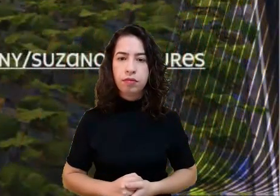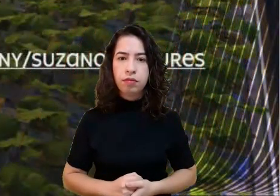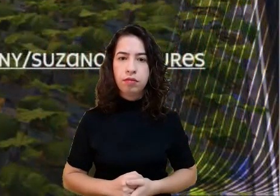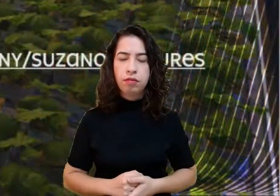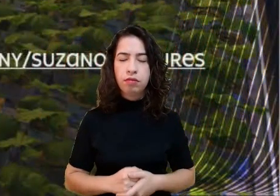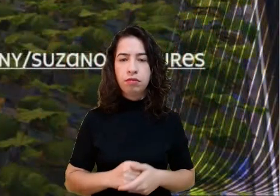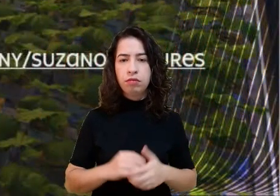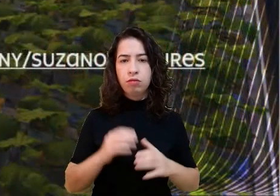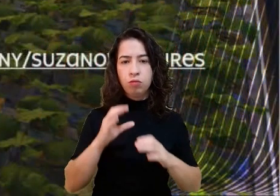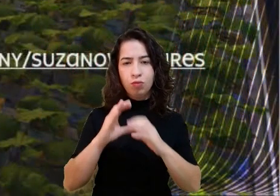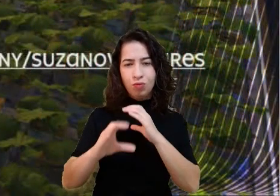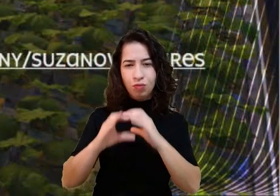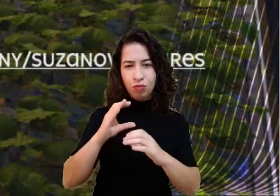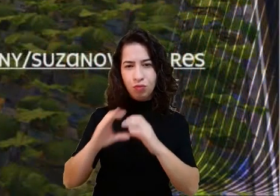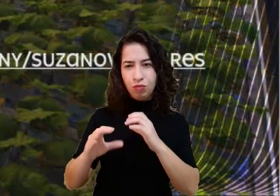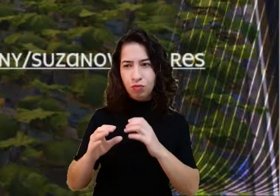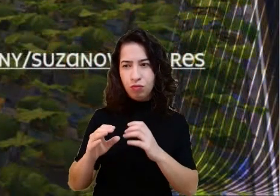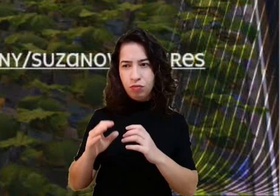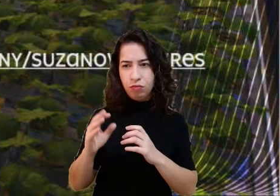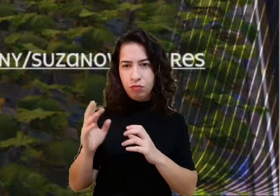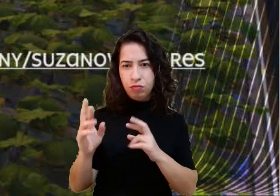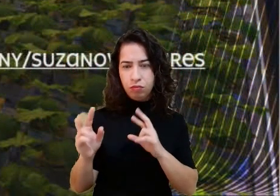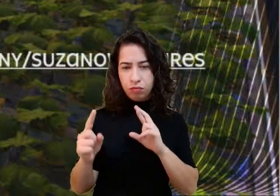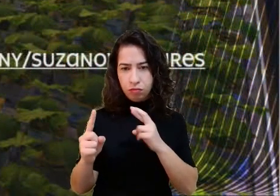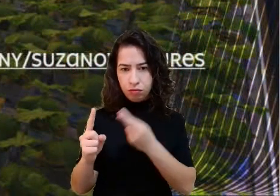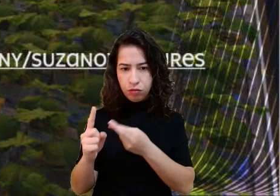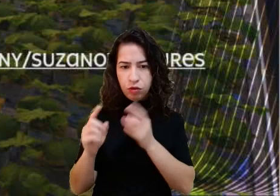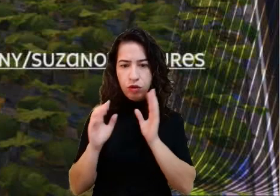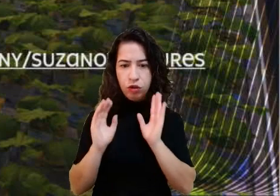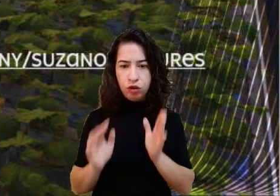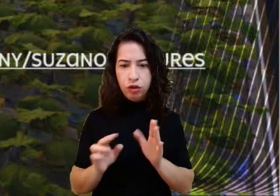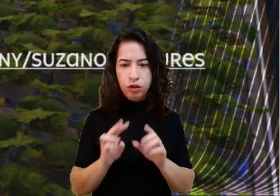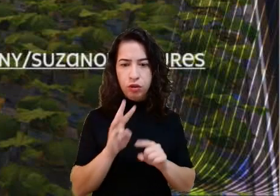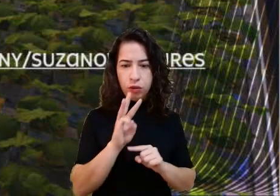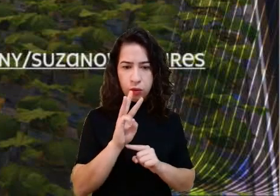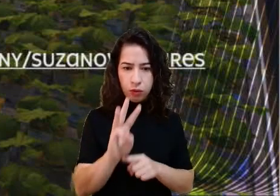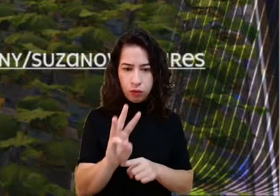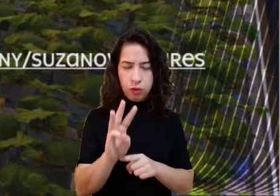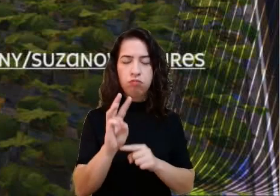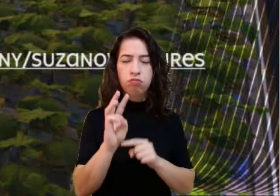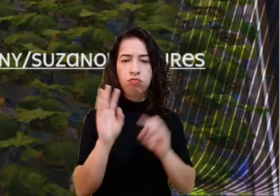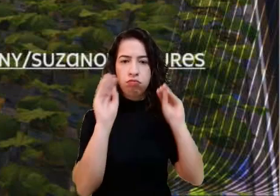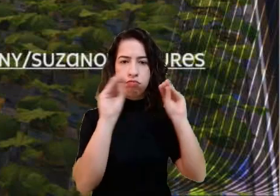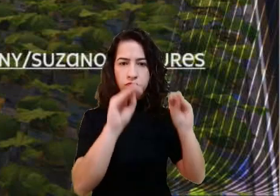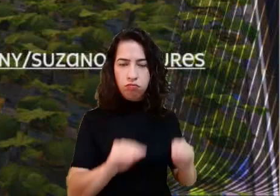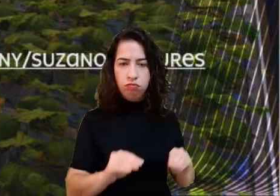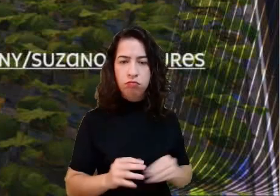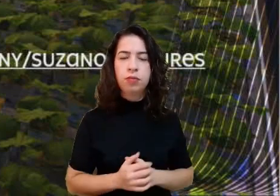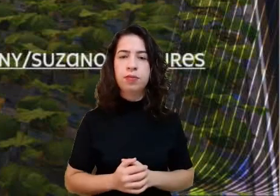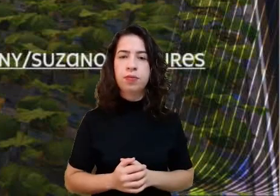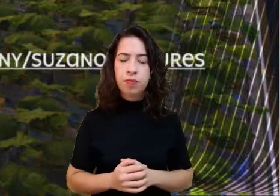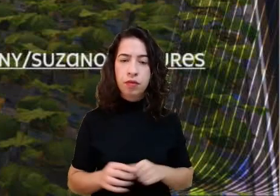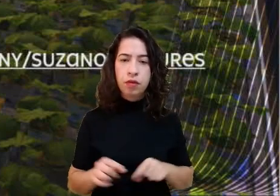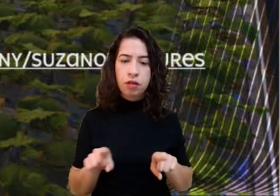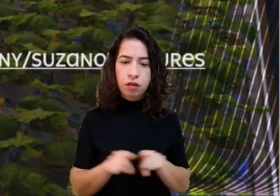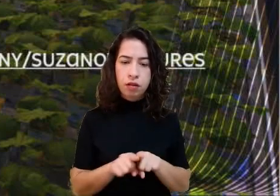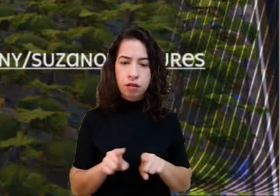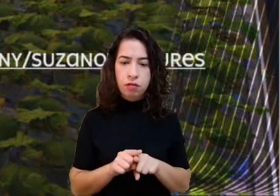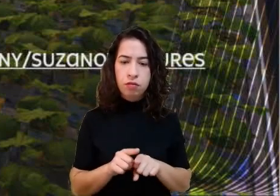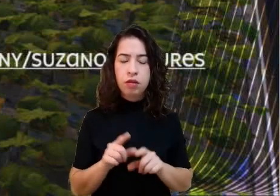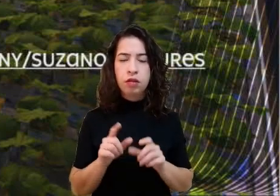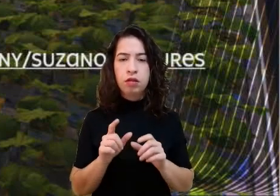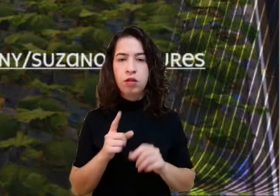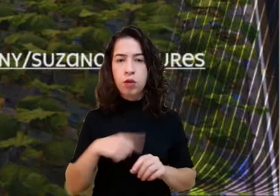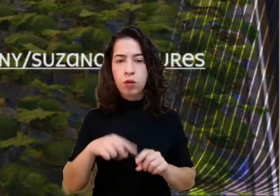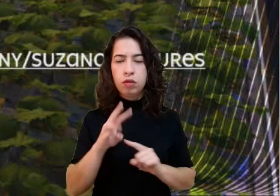We already have our web page, and our manifesto has just been posted on our LinkedIn